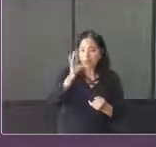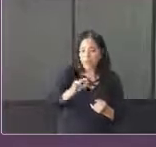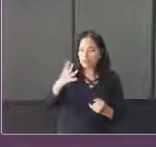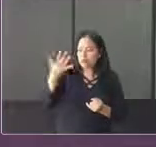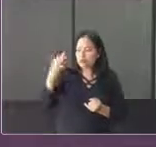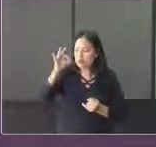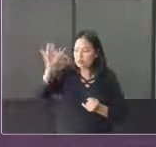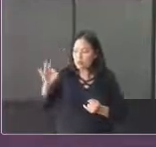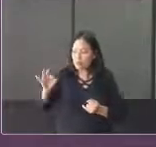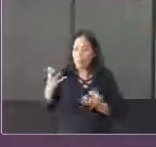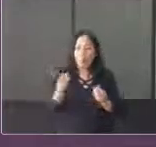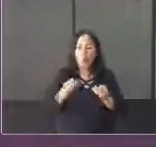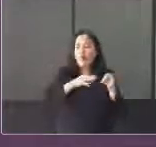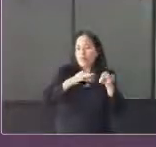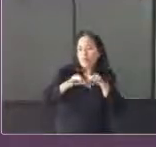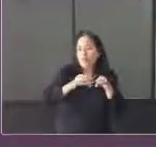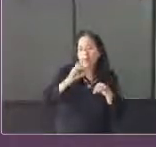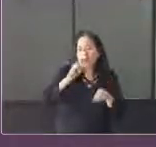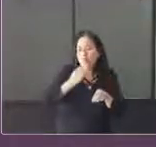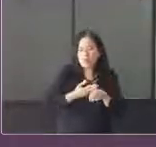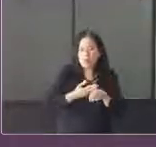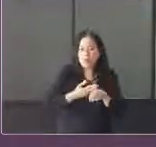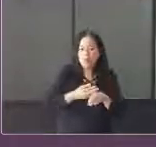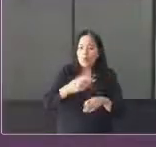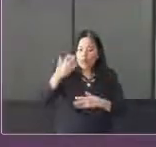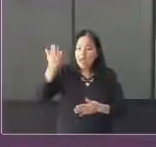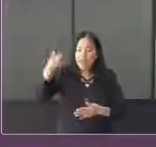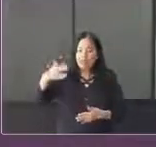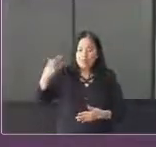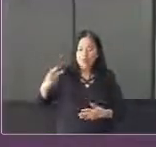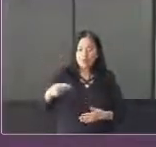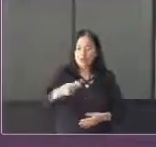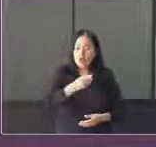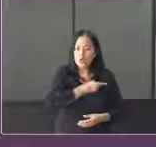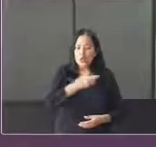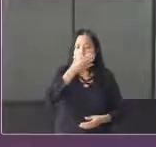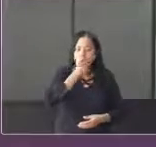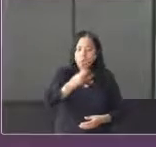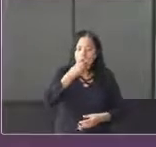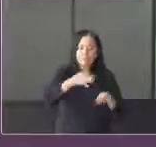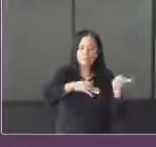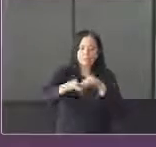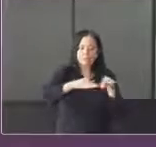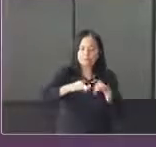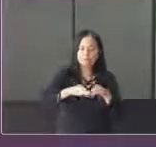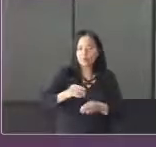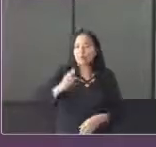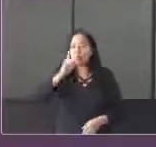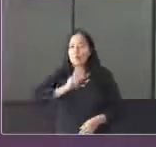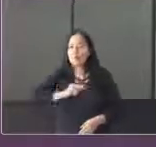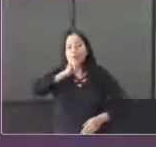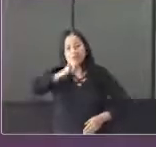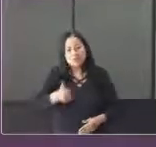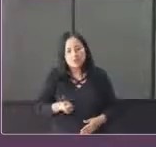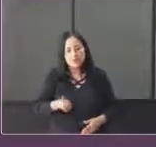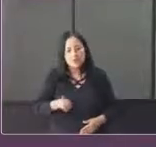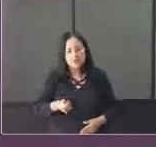jobs, but also for laborers. The laborers were all men, but all this led to the fact that we had to make